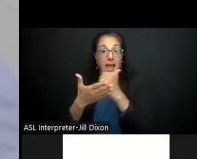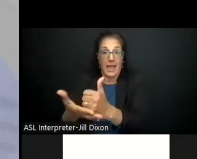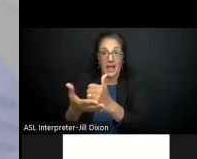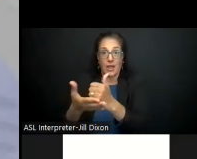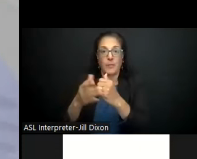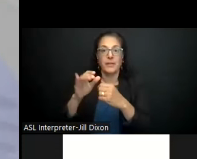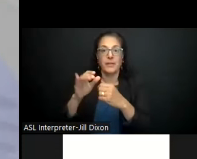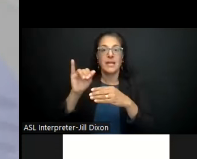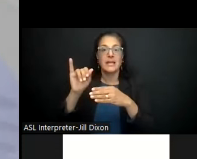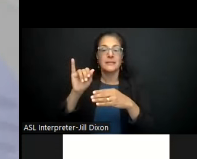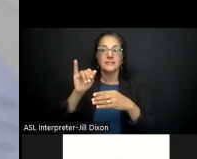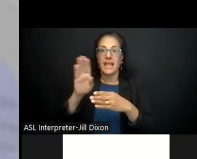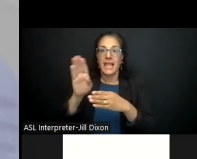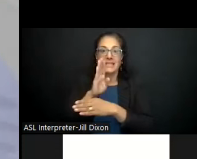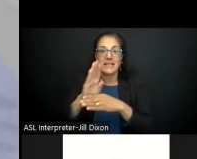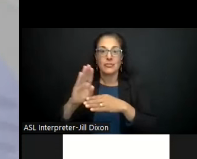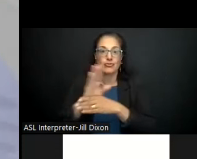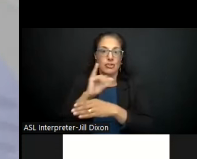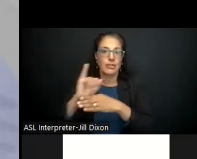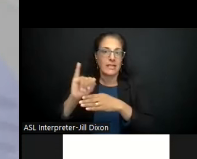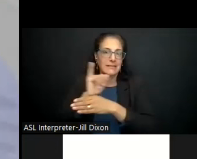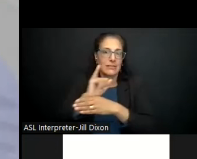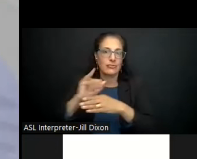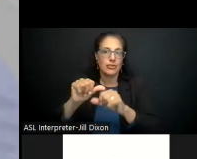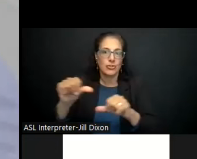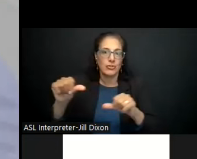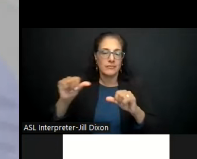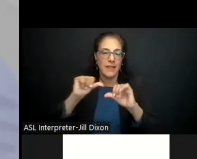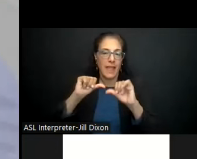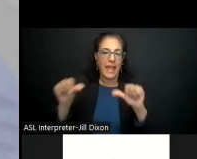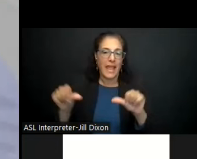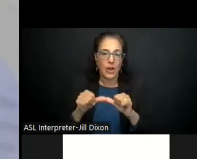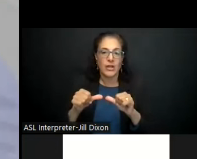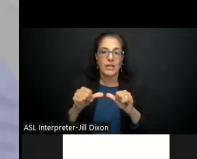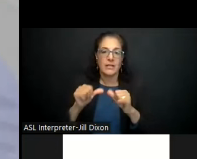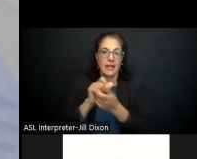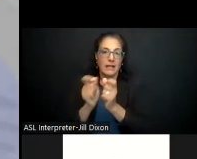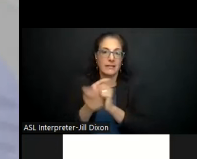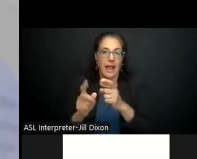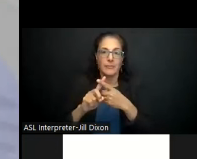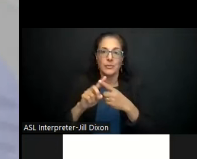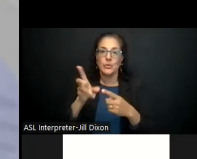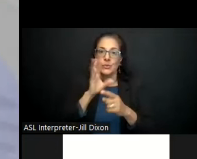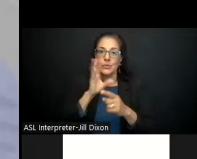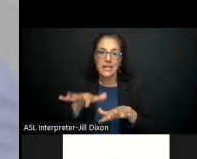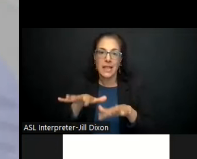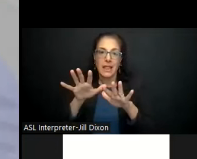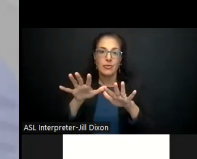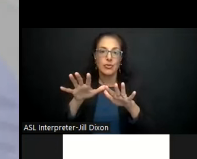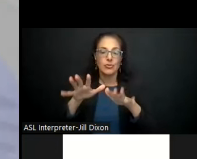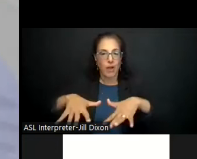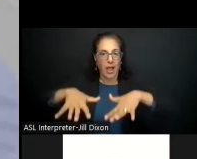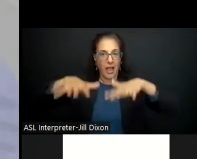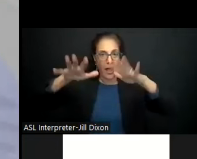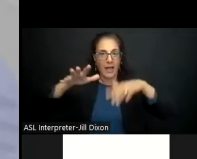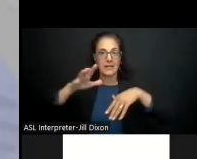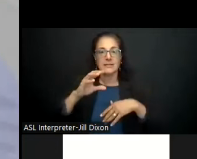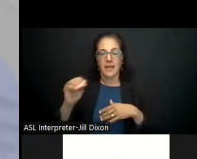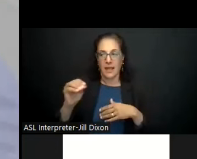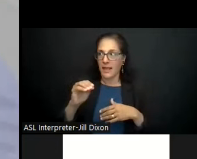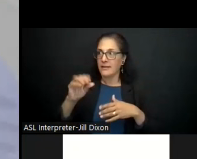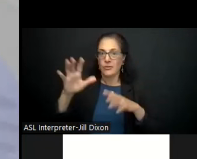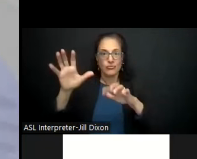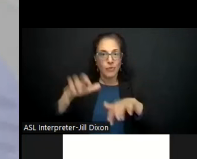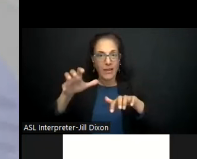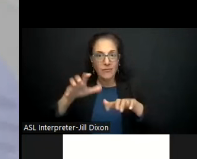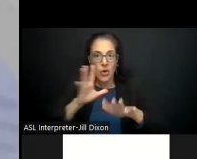industrial areas adapt to sea level rise, inundation, and rainfall flooding. In the heights, since